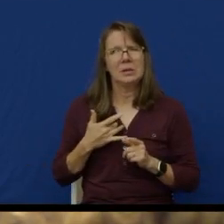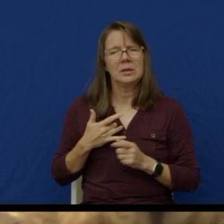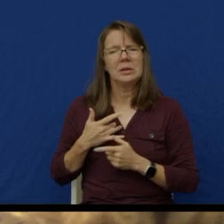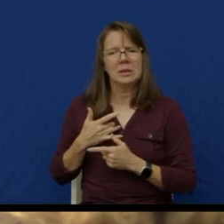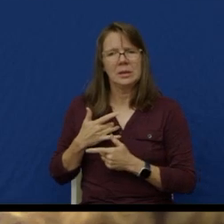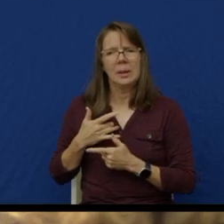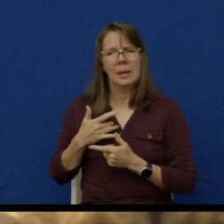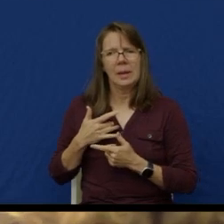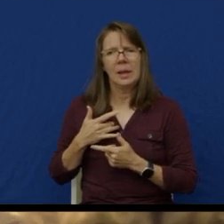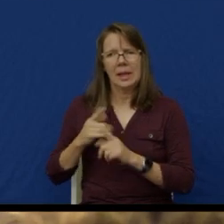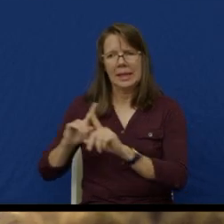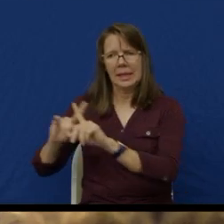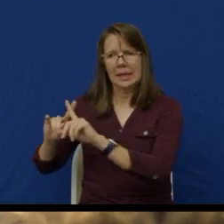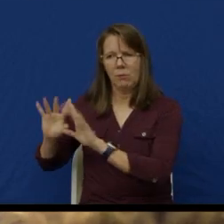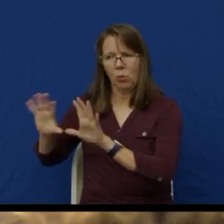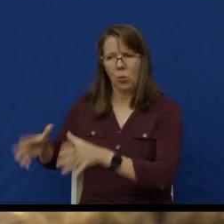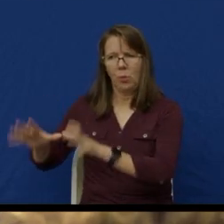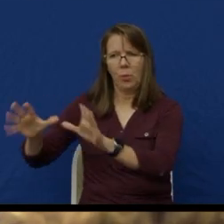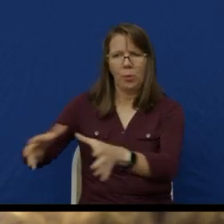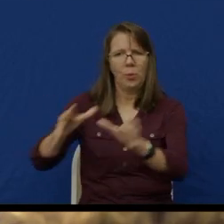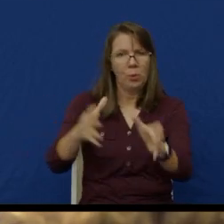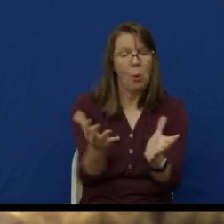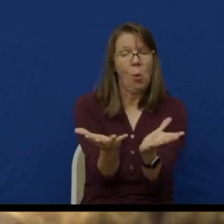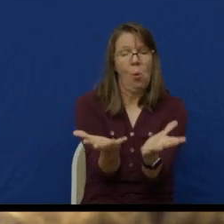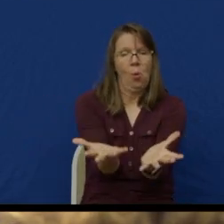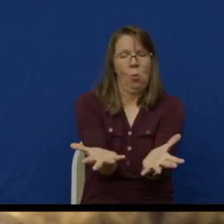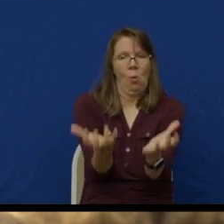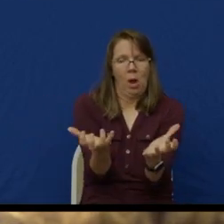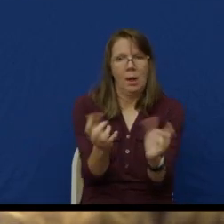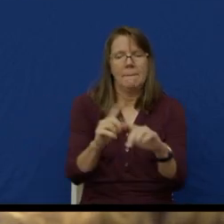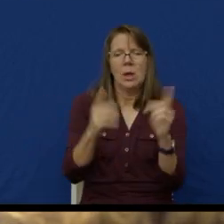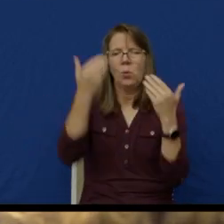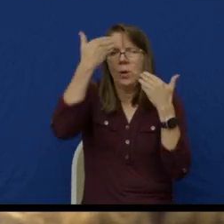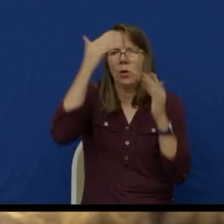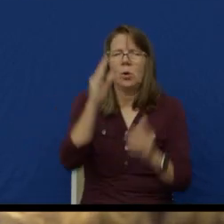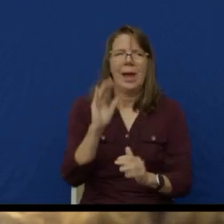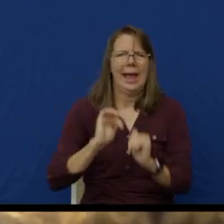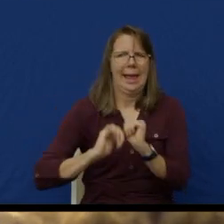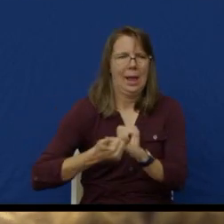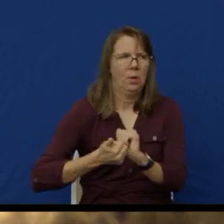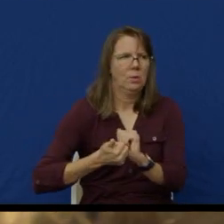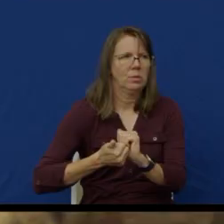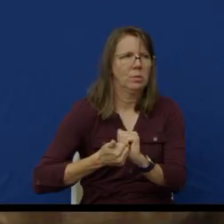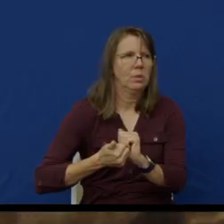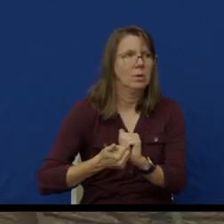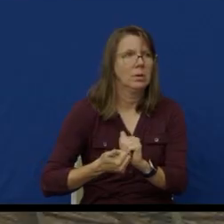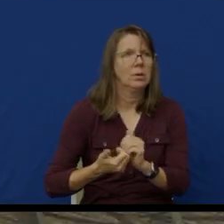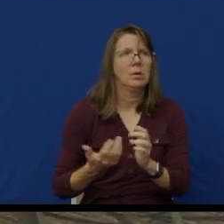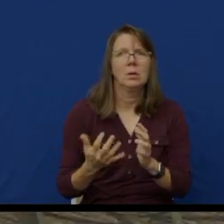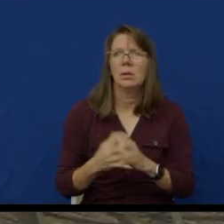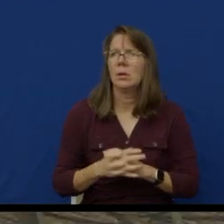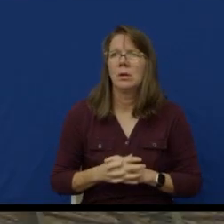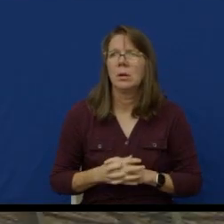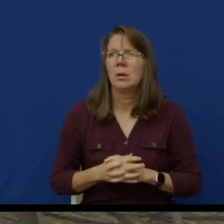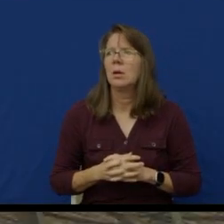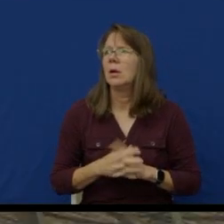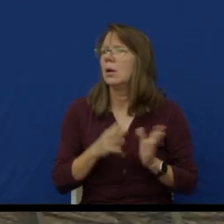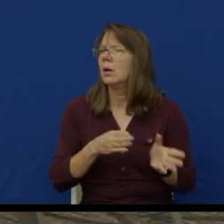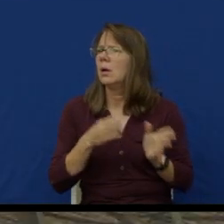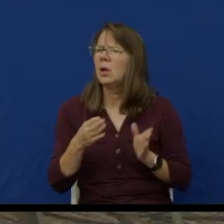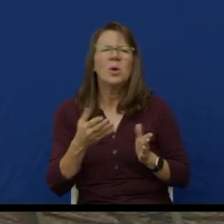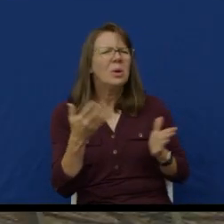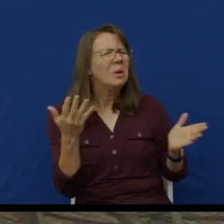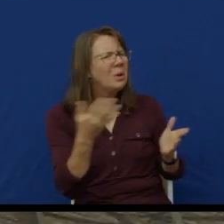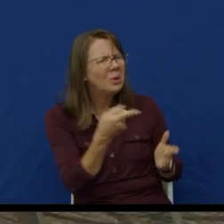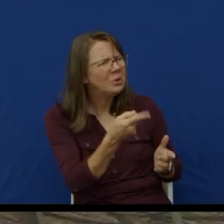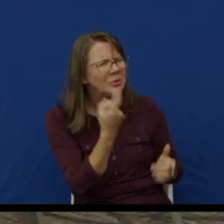various stakeholders in making it happen. It's just a matter of how. So. Just your opening statement. What were you just